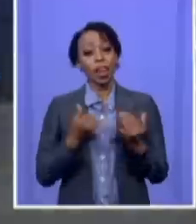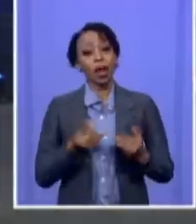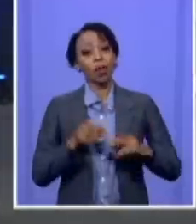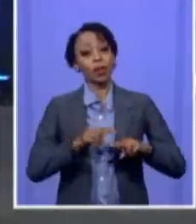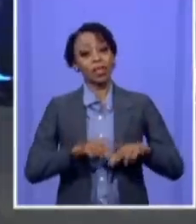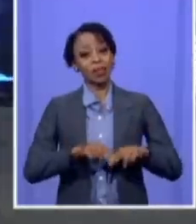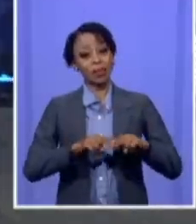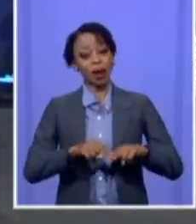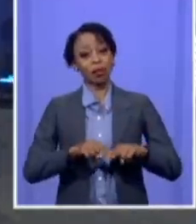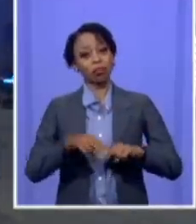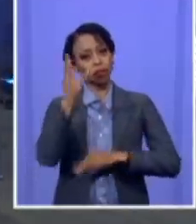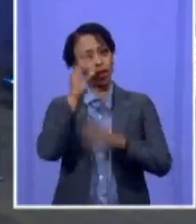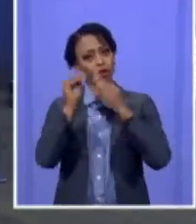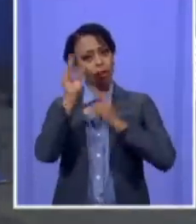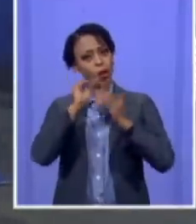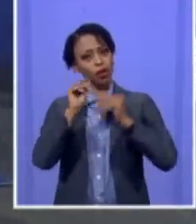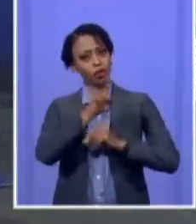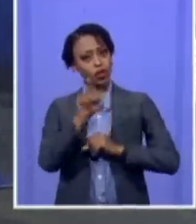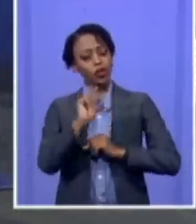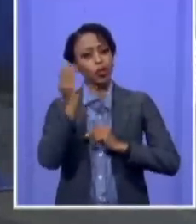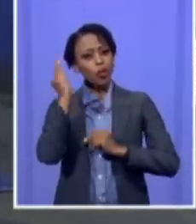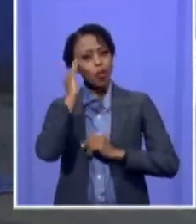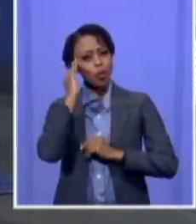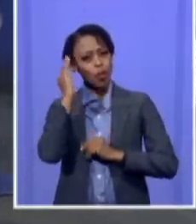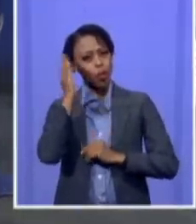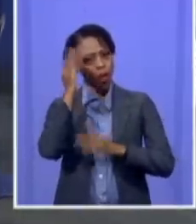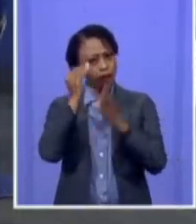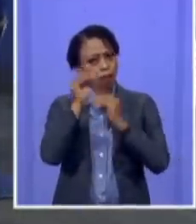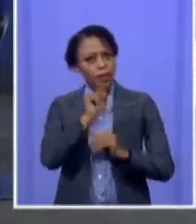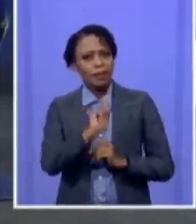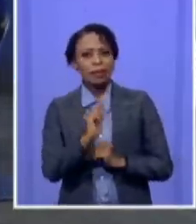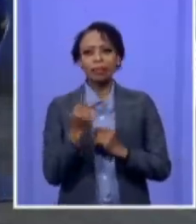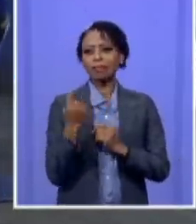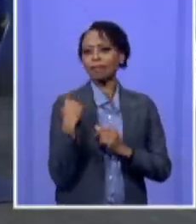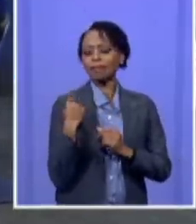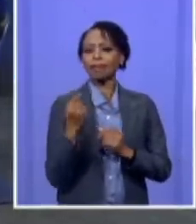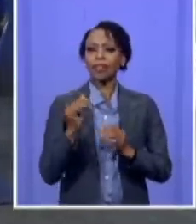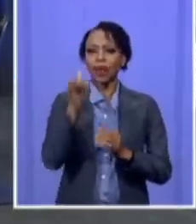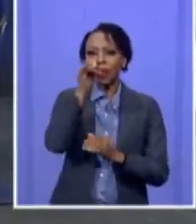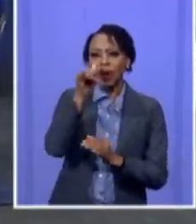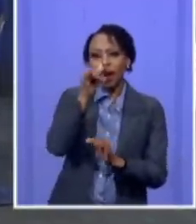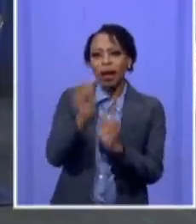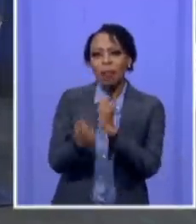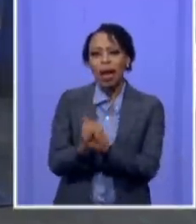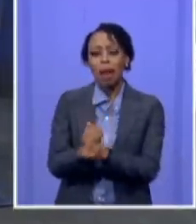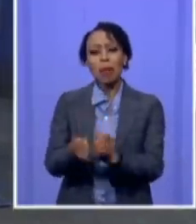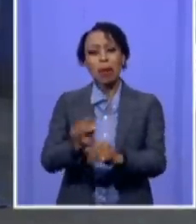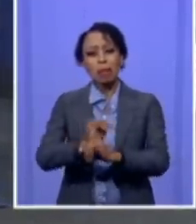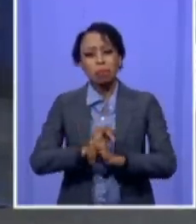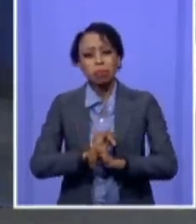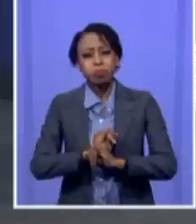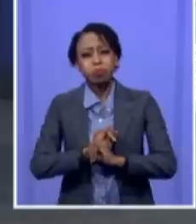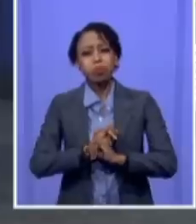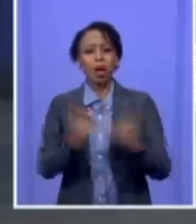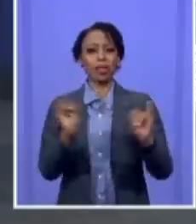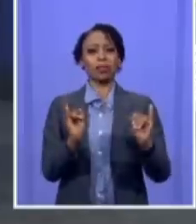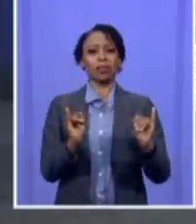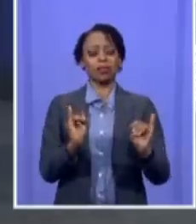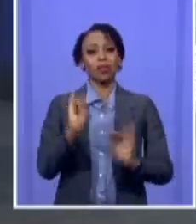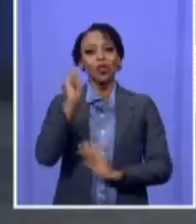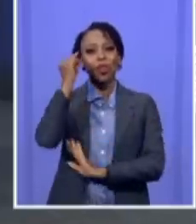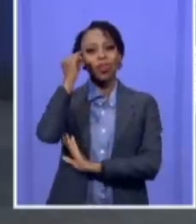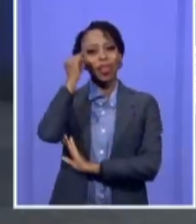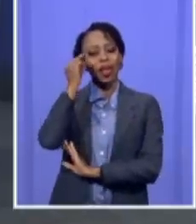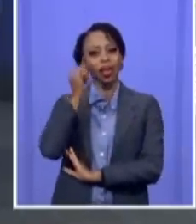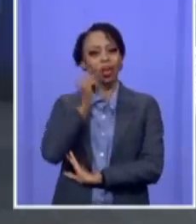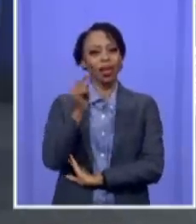of insight you have into the Zama Zamas, this latest crime they've committed is so brazen. Yeah. Do you think it